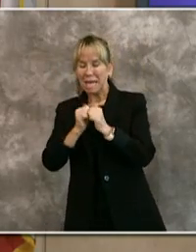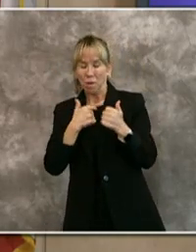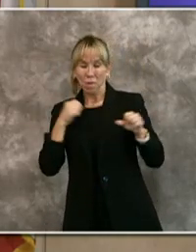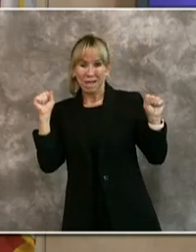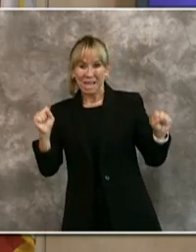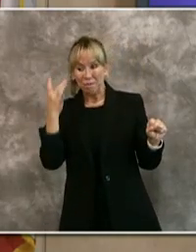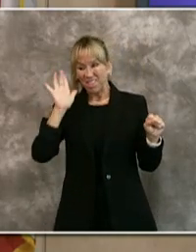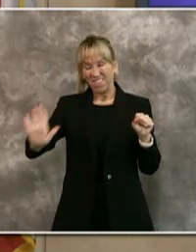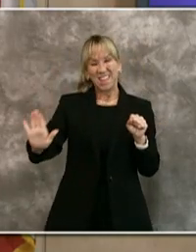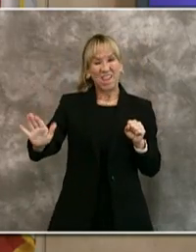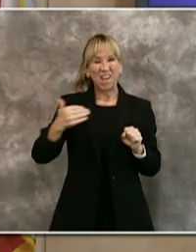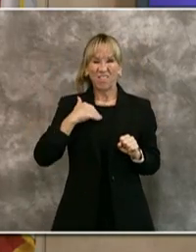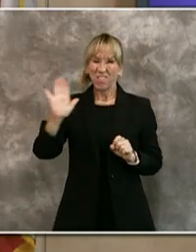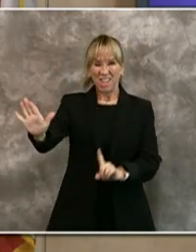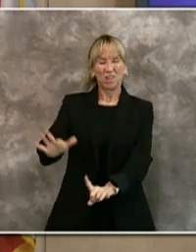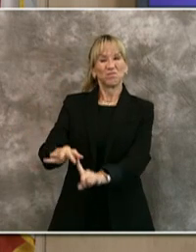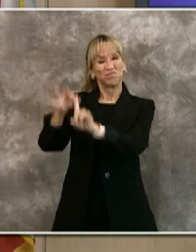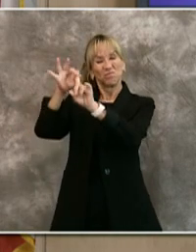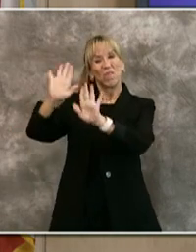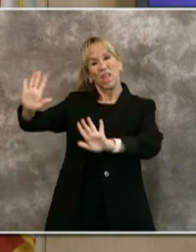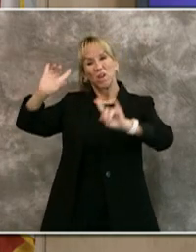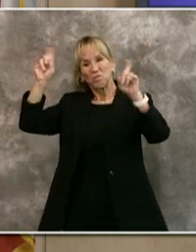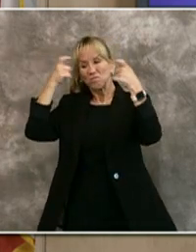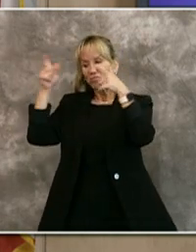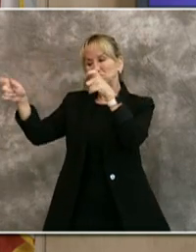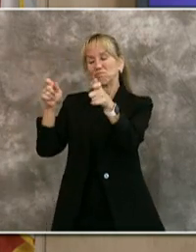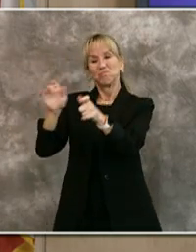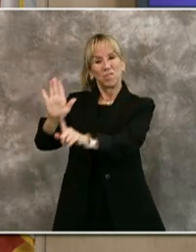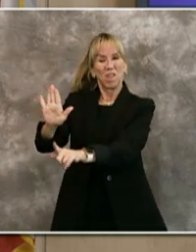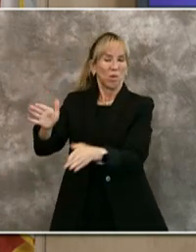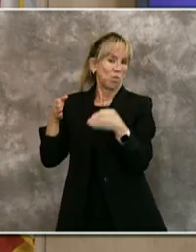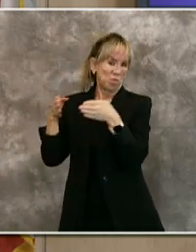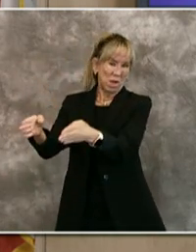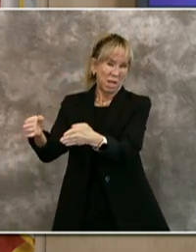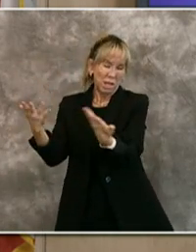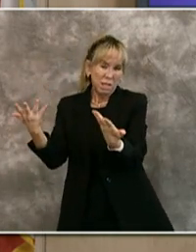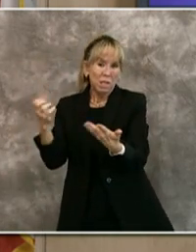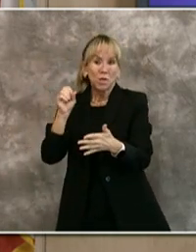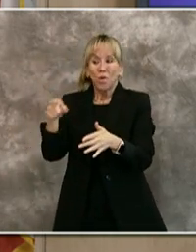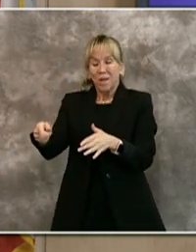tribes have their own sovereignty and their own investigation